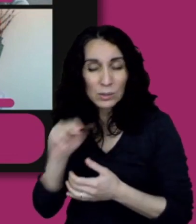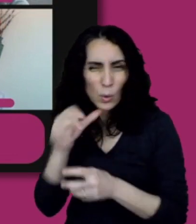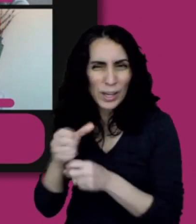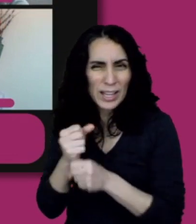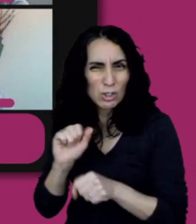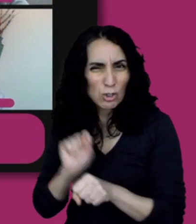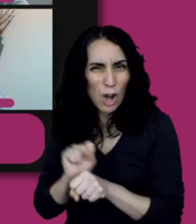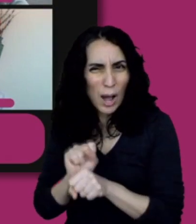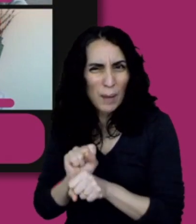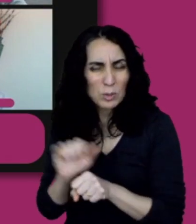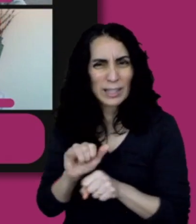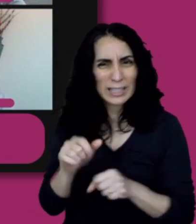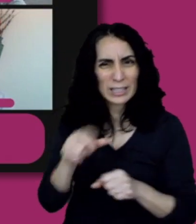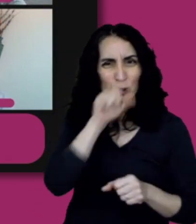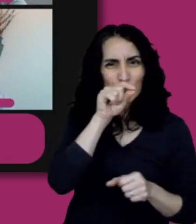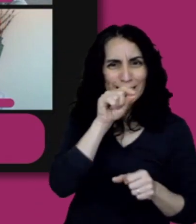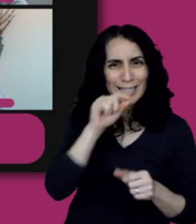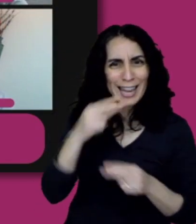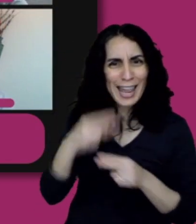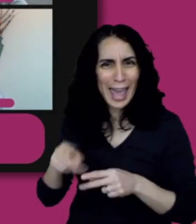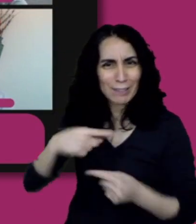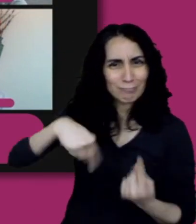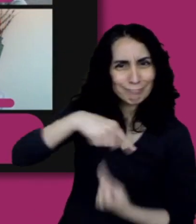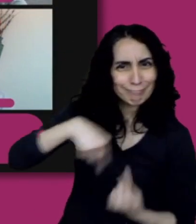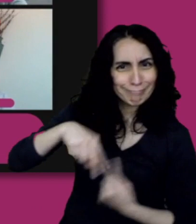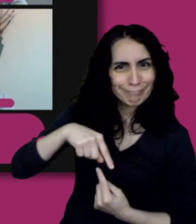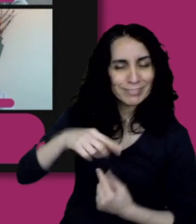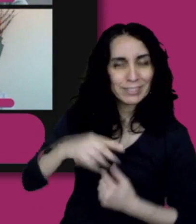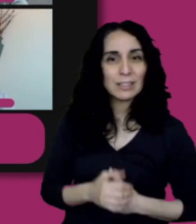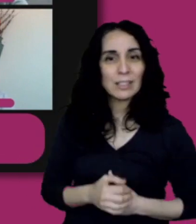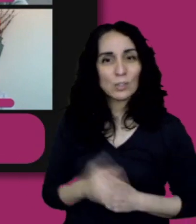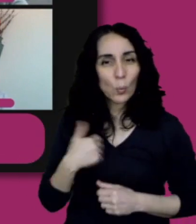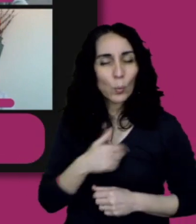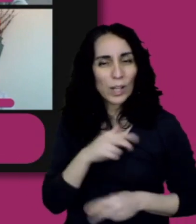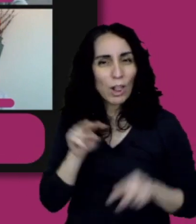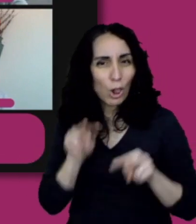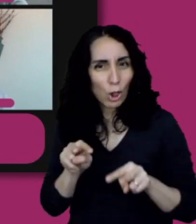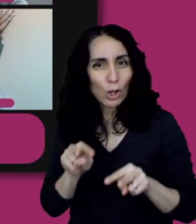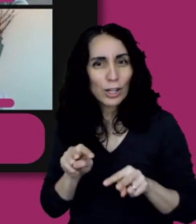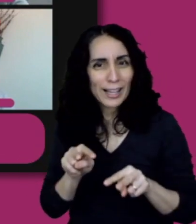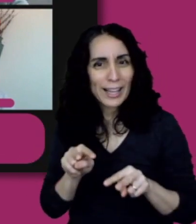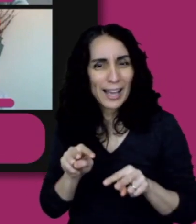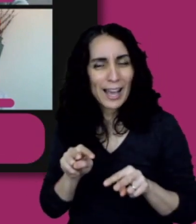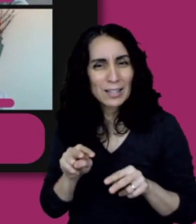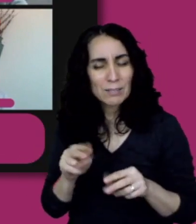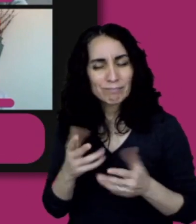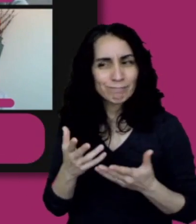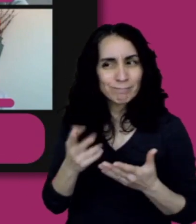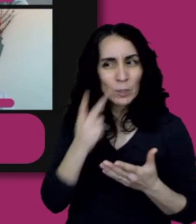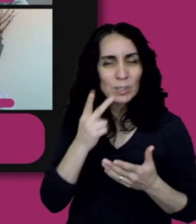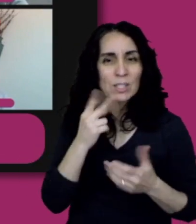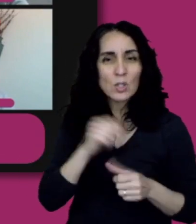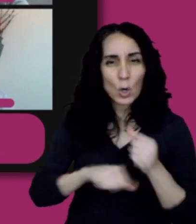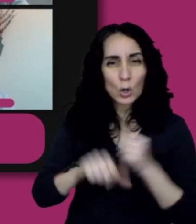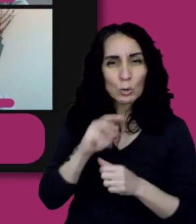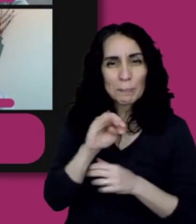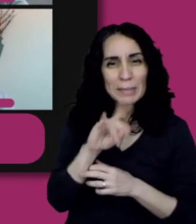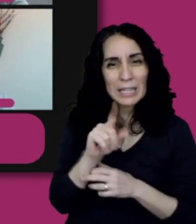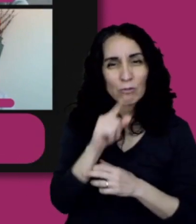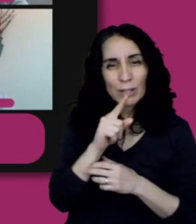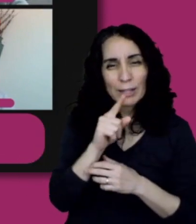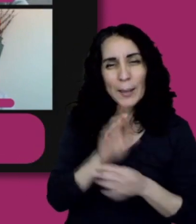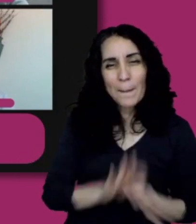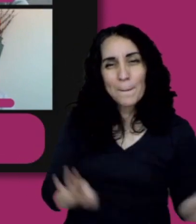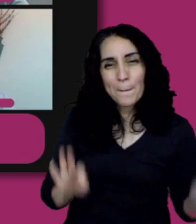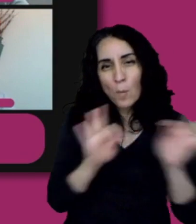not going to get a job. It's sort of a chicken and egg problem. And so we've looked at social media like a necessary